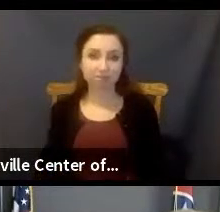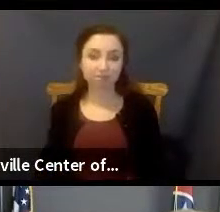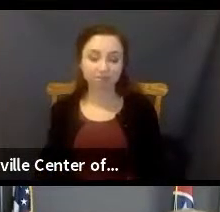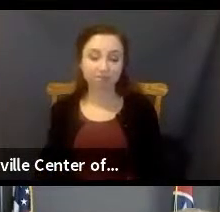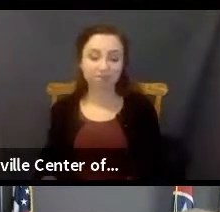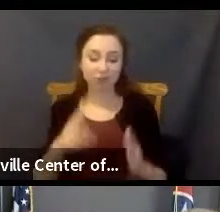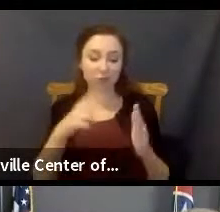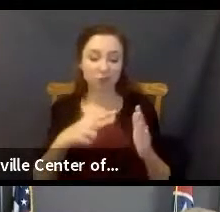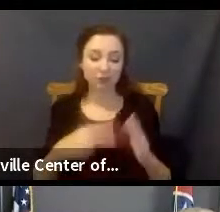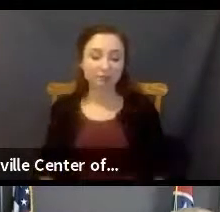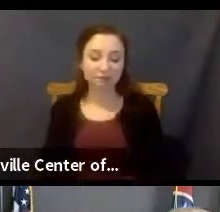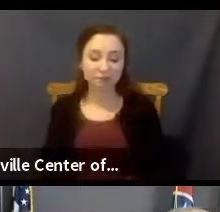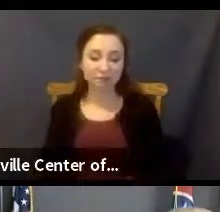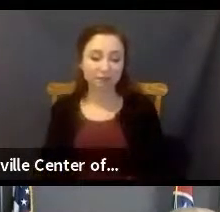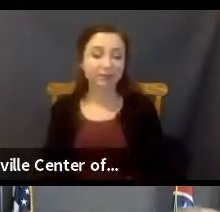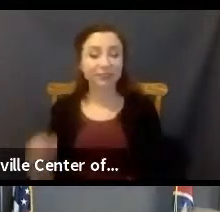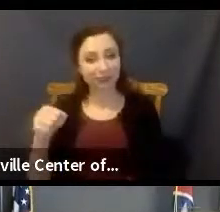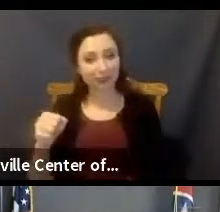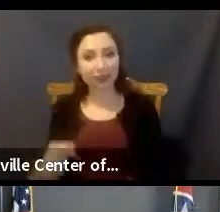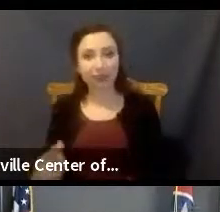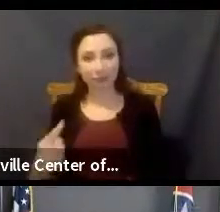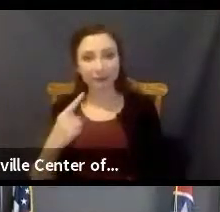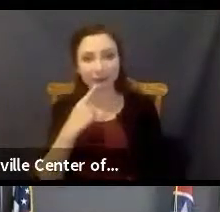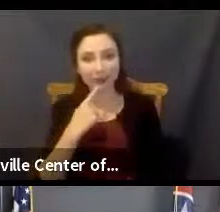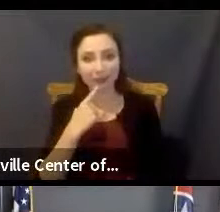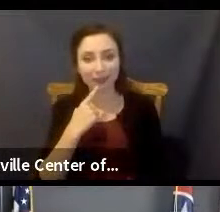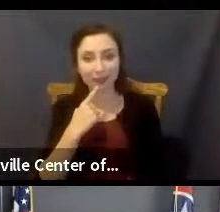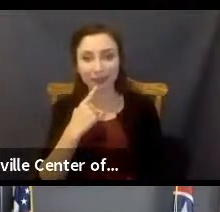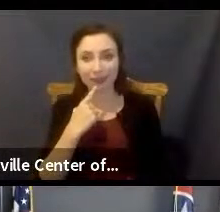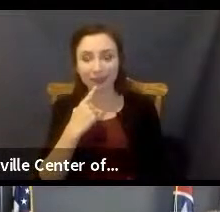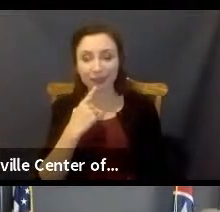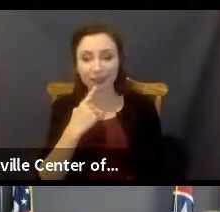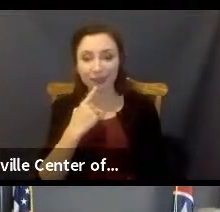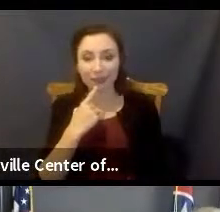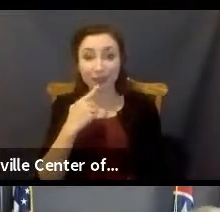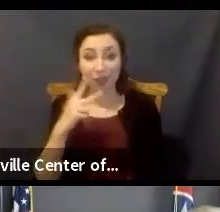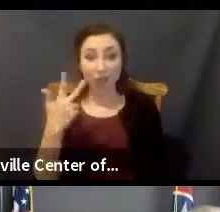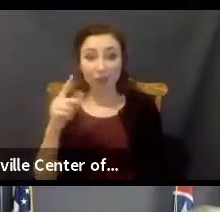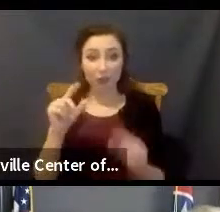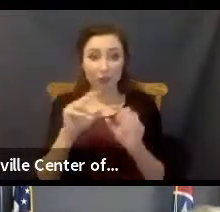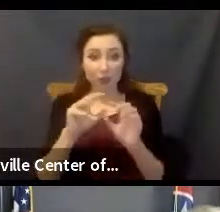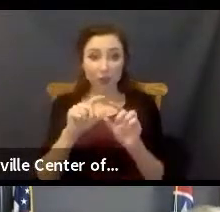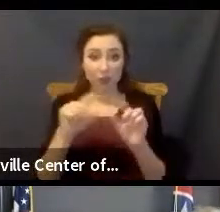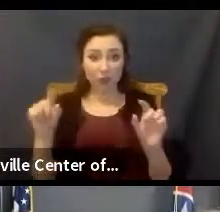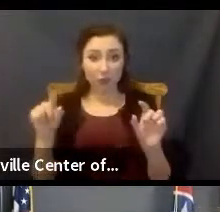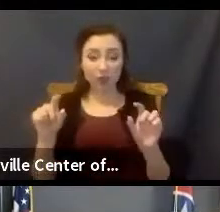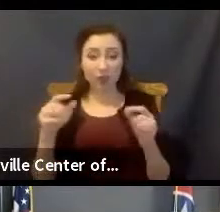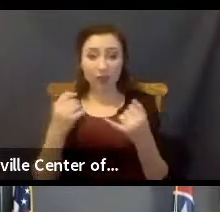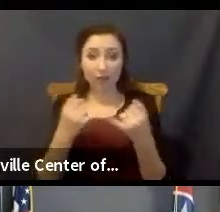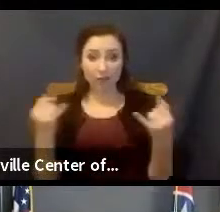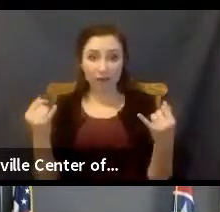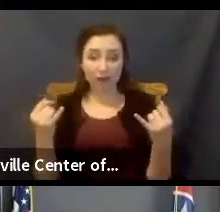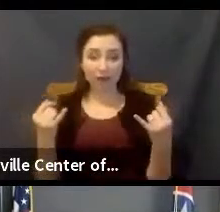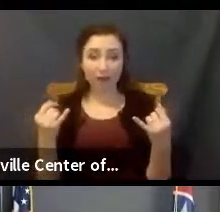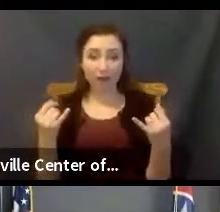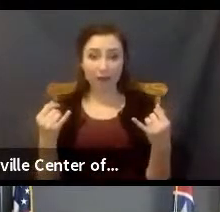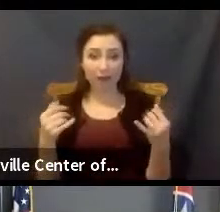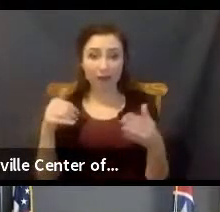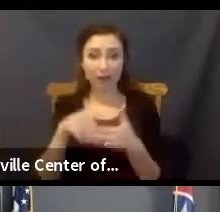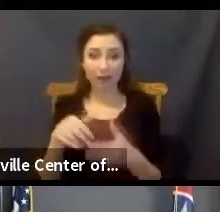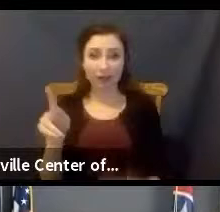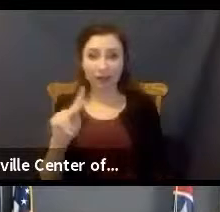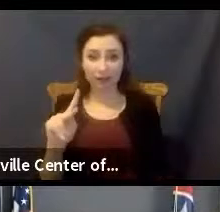Yeah, I would say in Knox, in about the third line down, in Knox County shall,